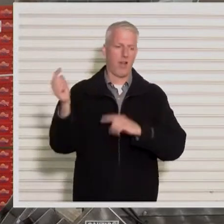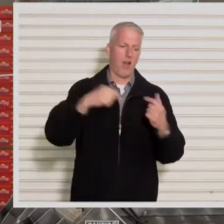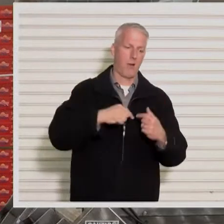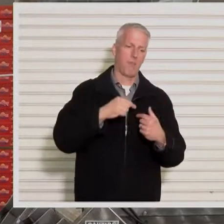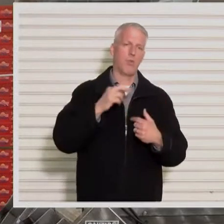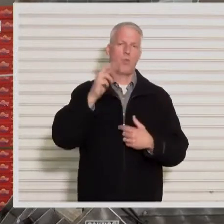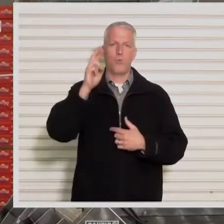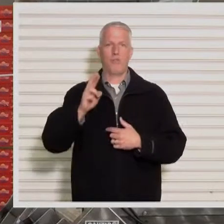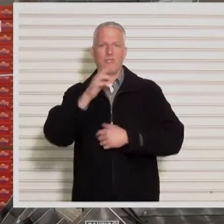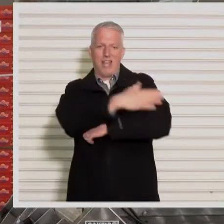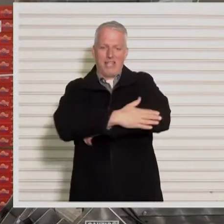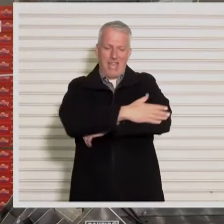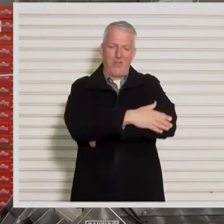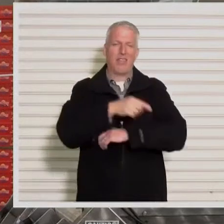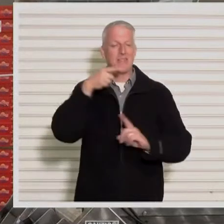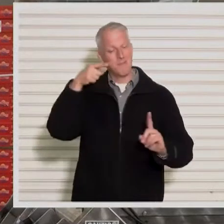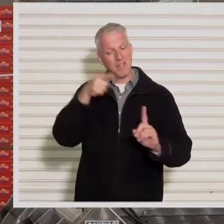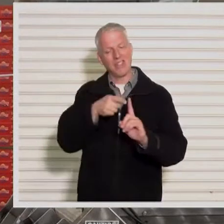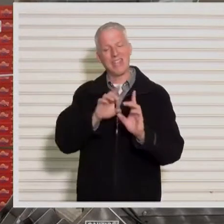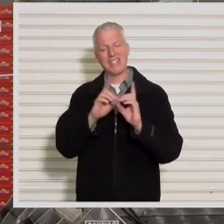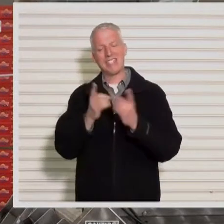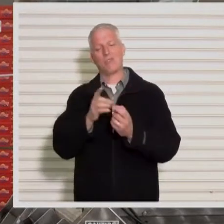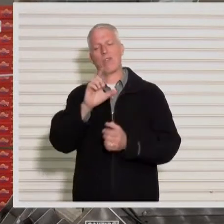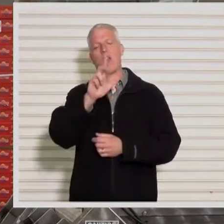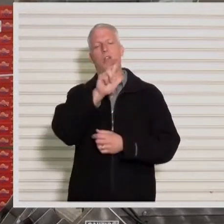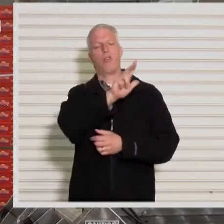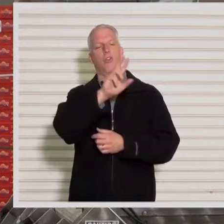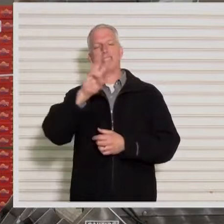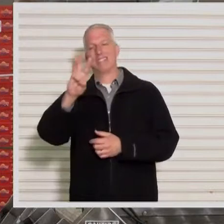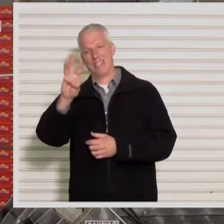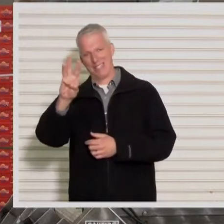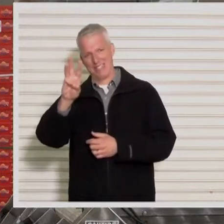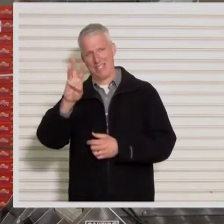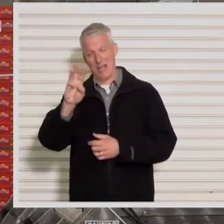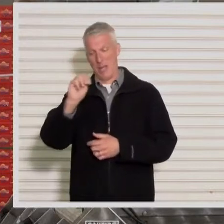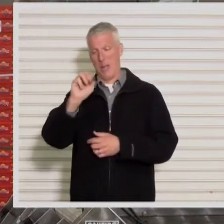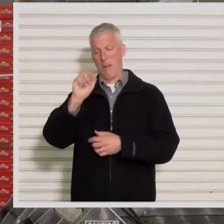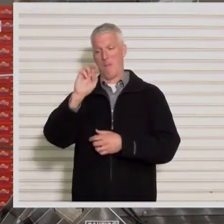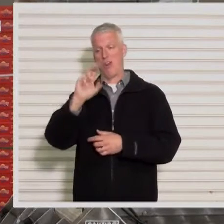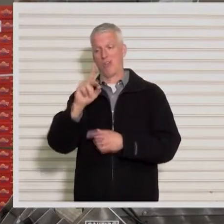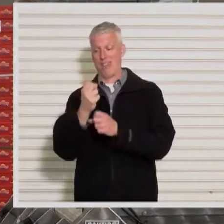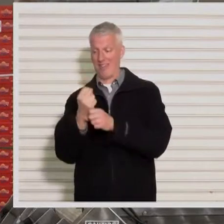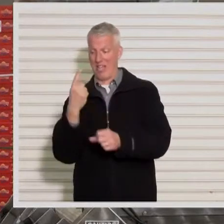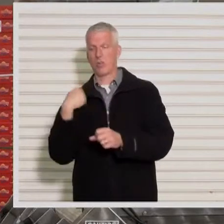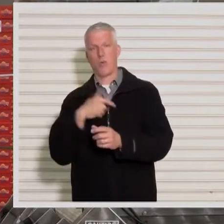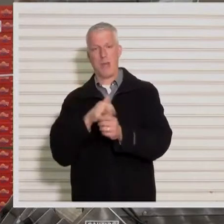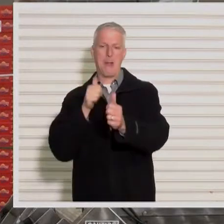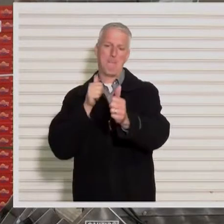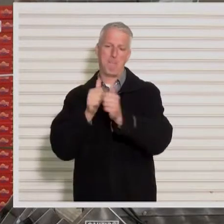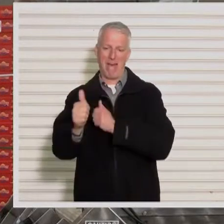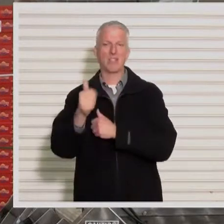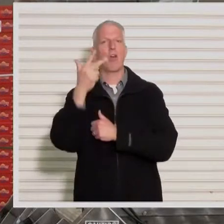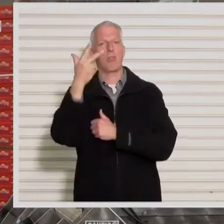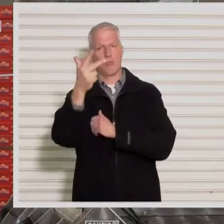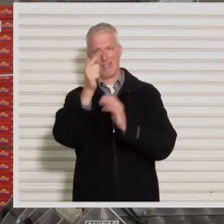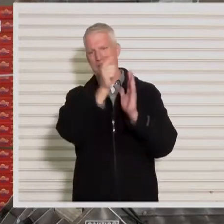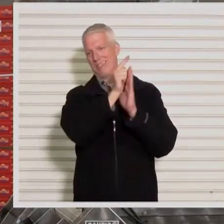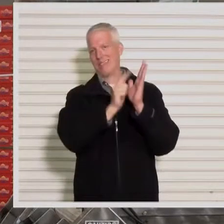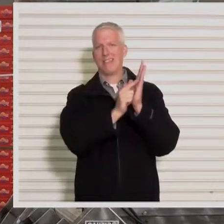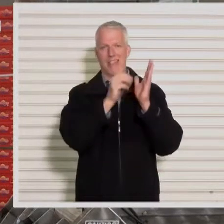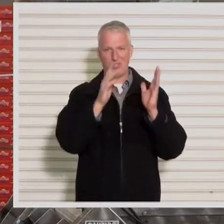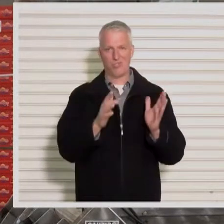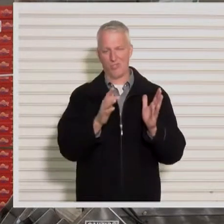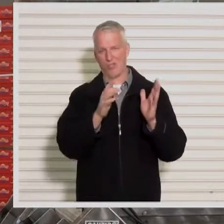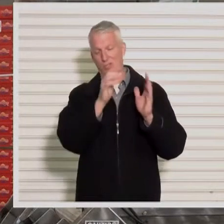in particular District 36. In March of last year, we passed 3 pieces of legislation to respond to the